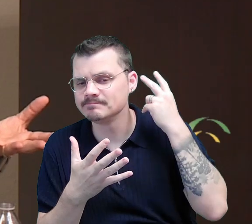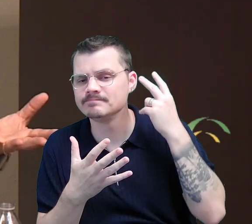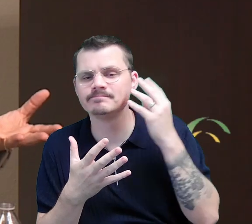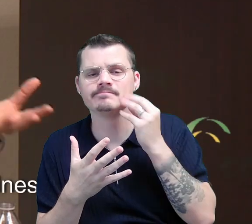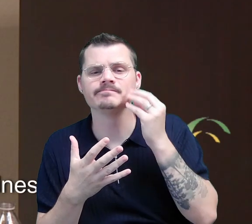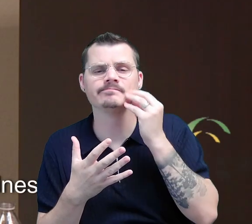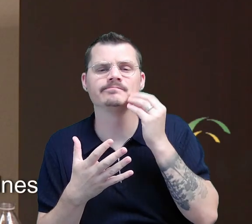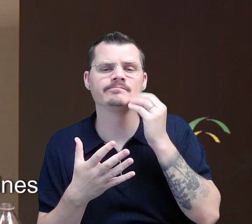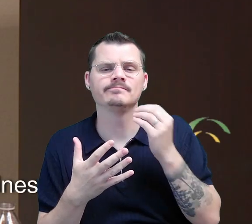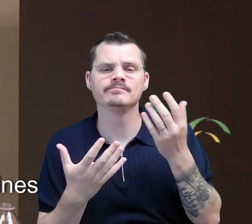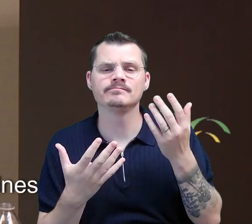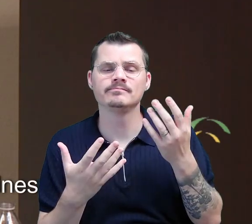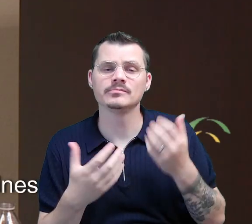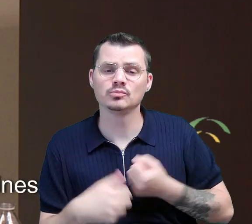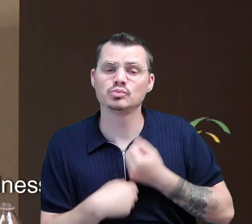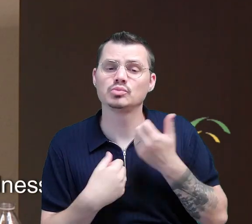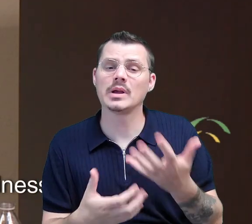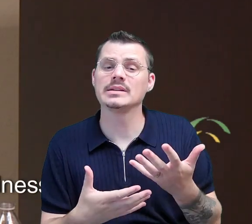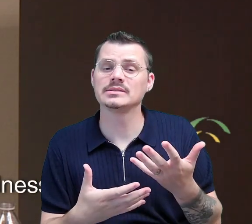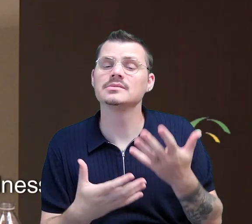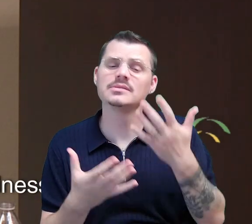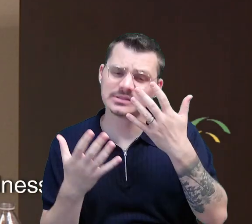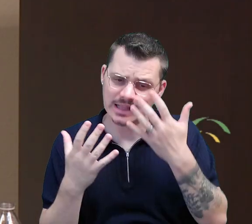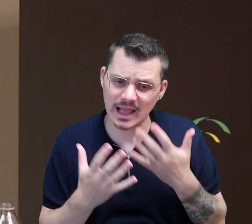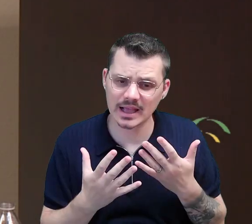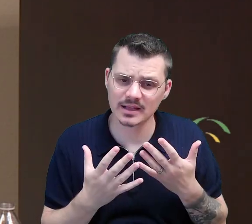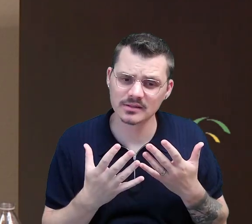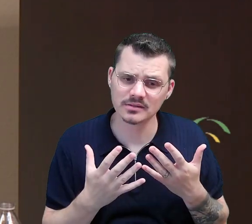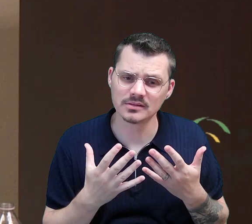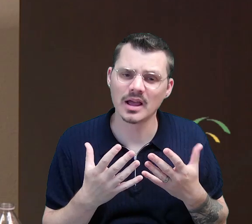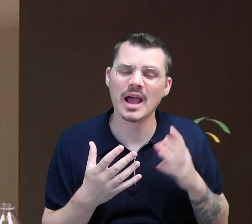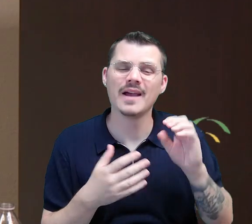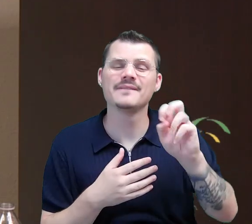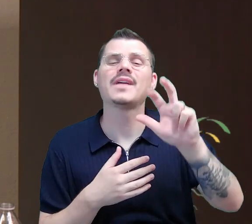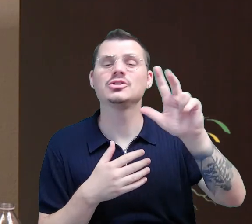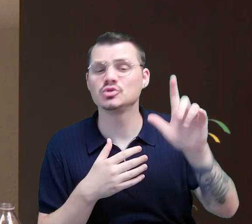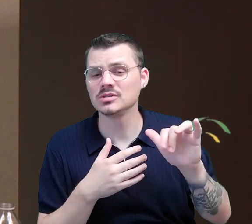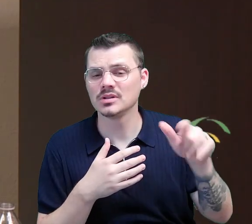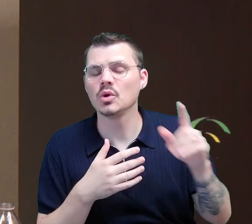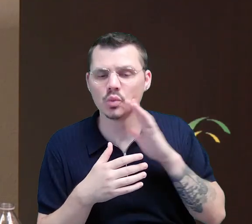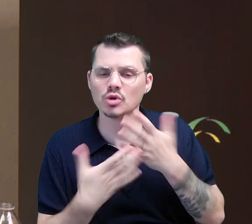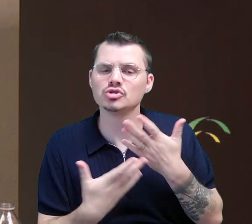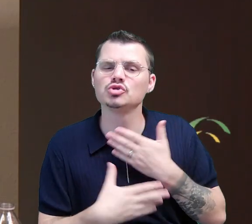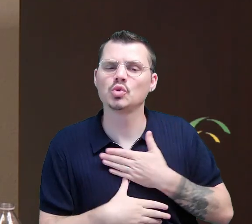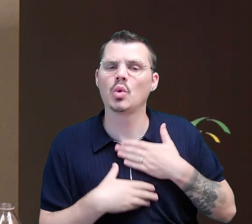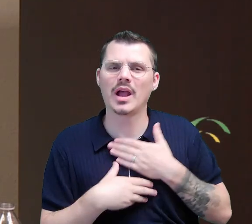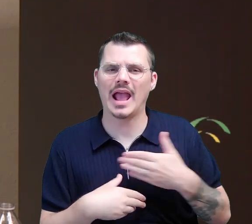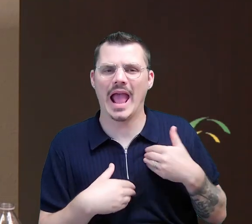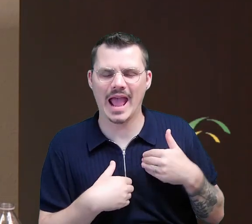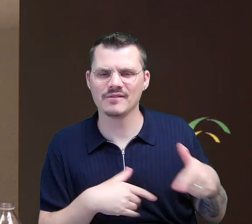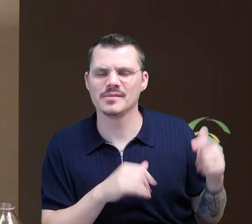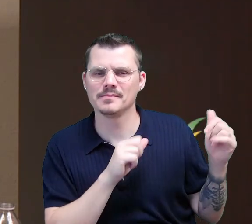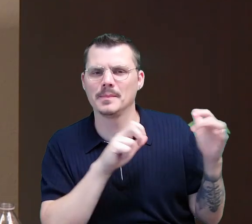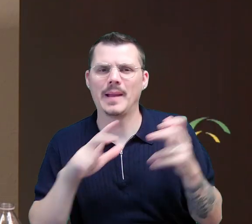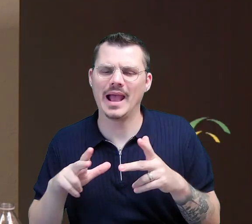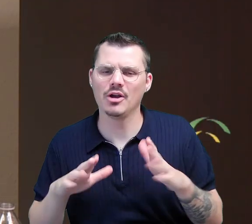memories, she could experience and express sadness, and eventually come to enjoy having this